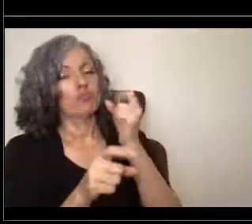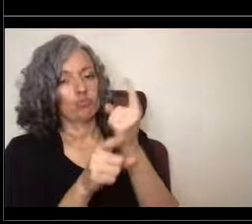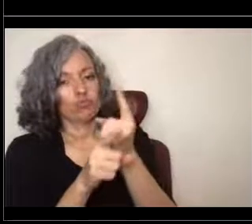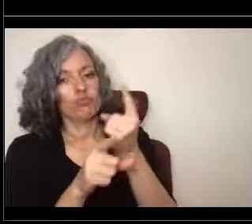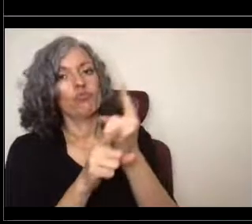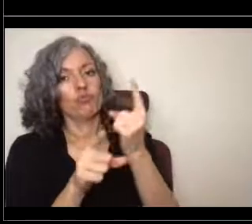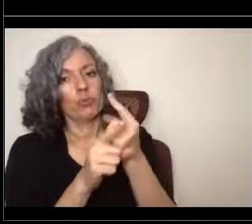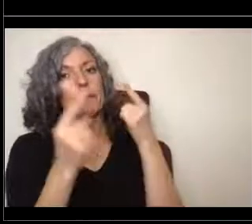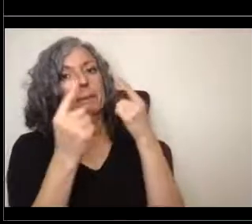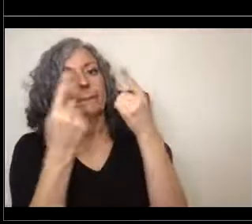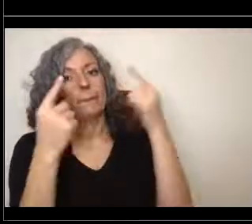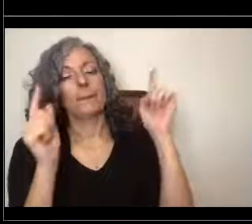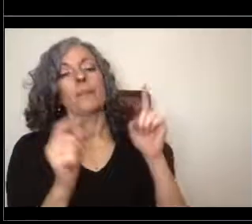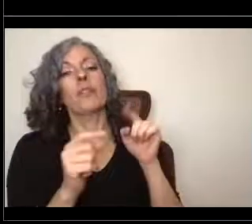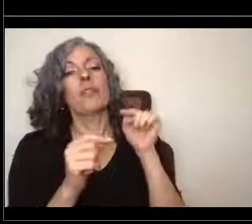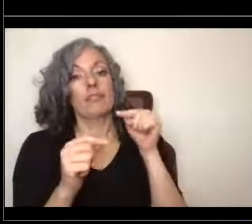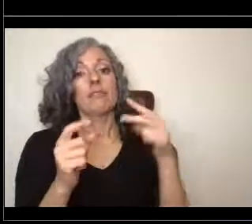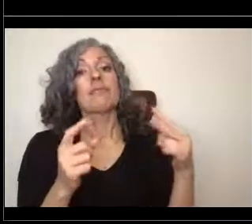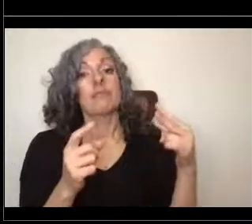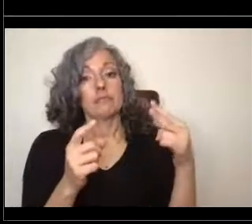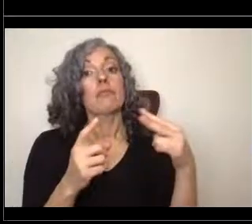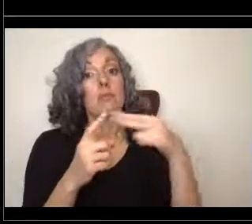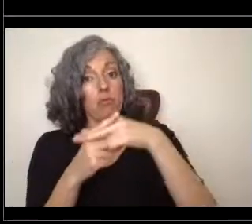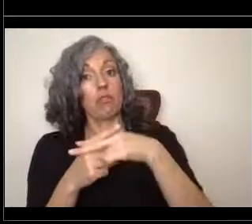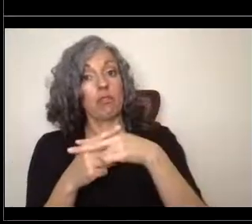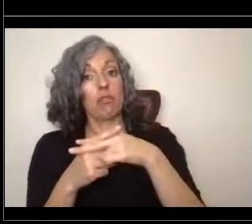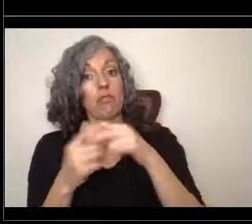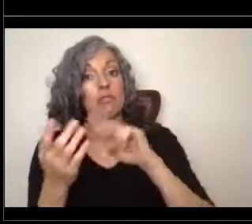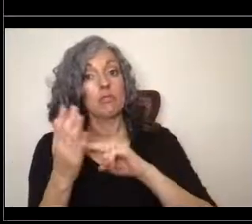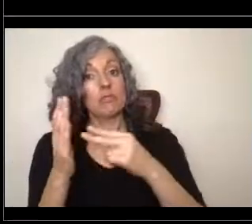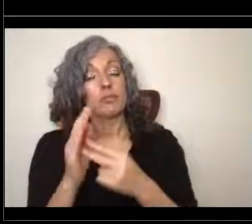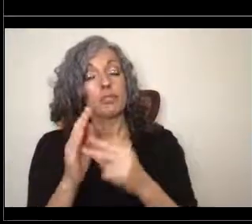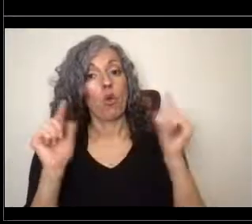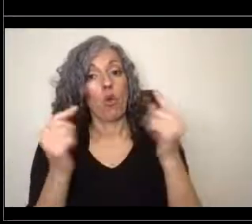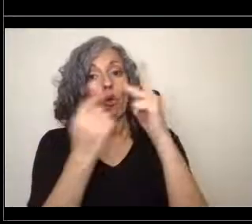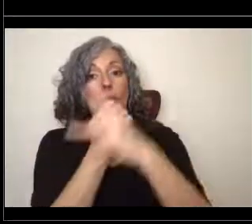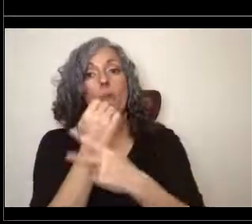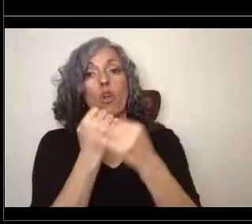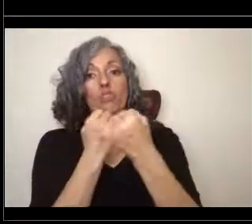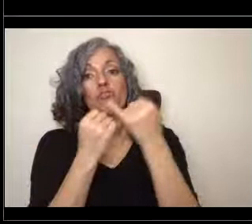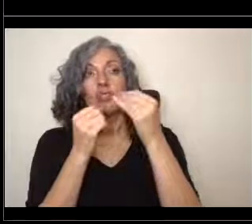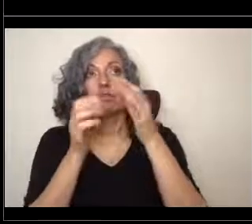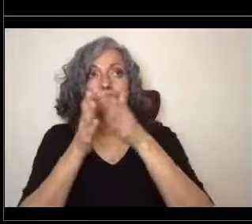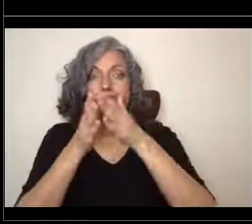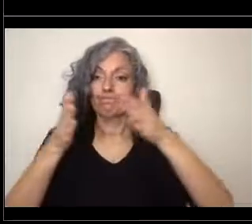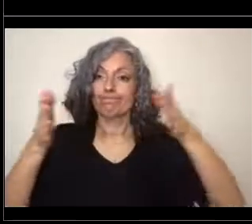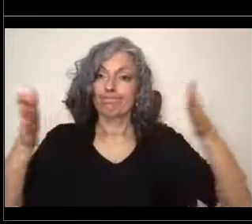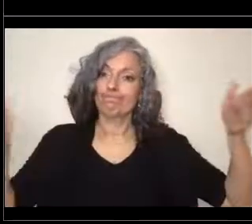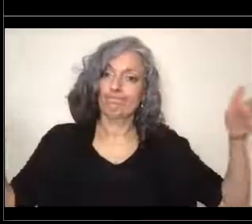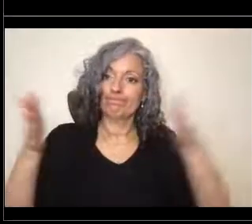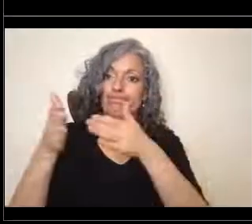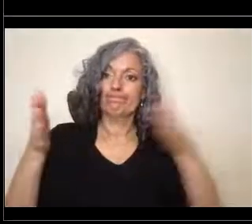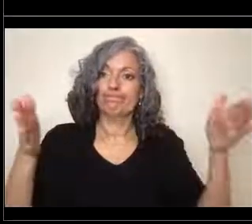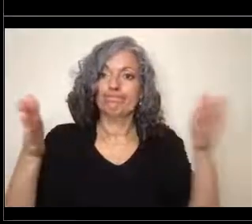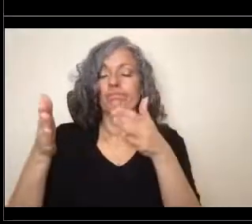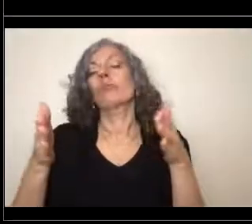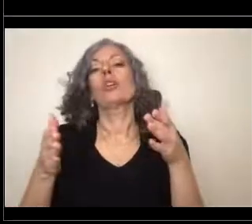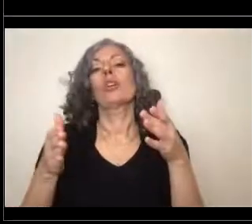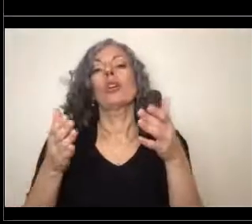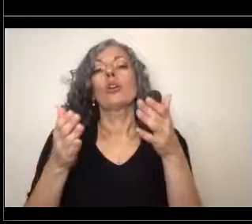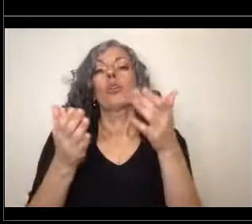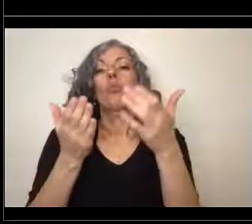this does apply to all the projects across the spectrum. You know, we certainly want to make sure that we're adding an emphasis